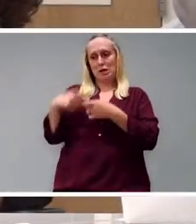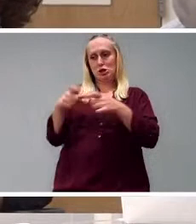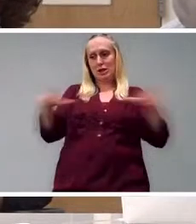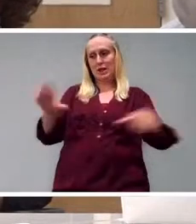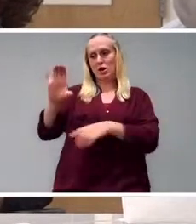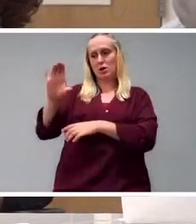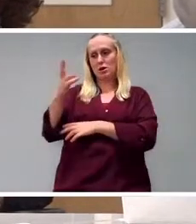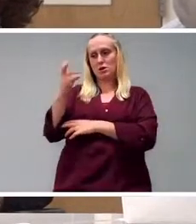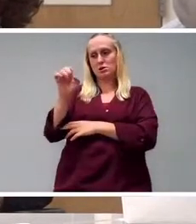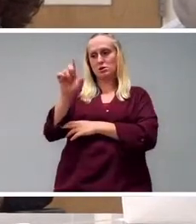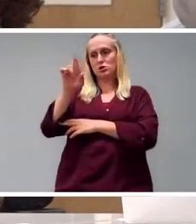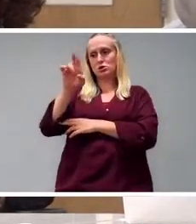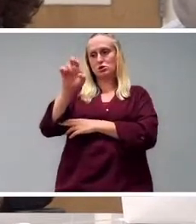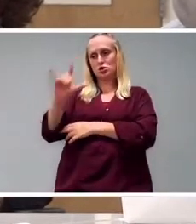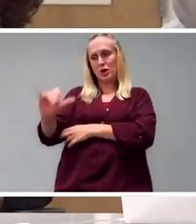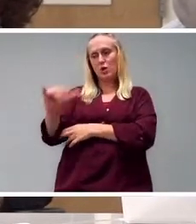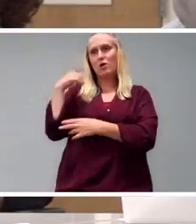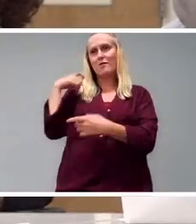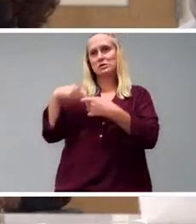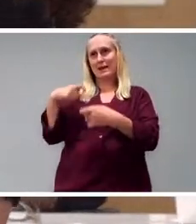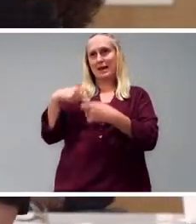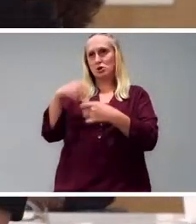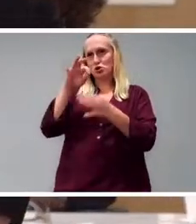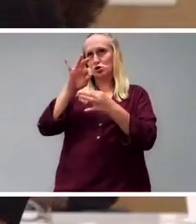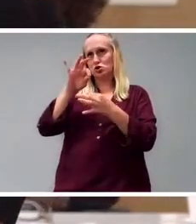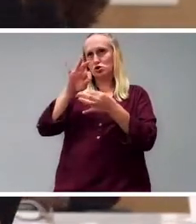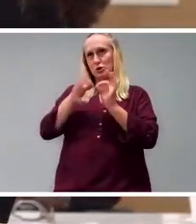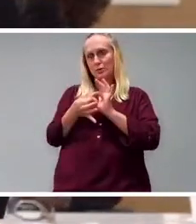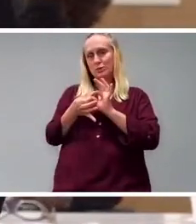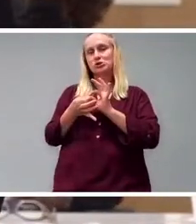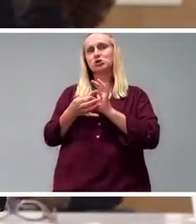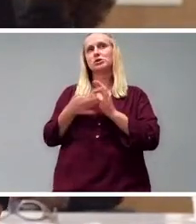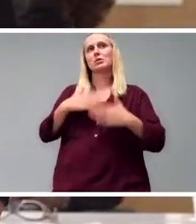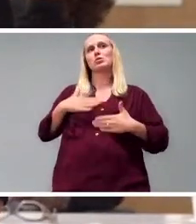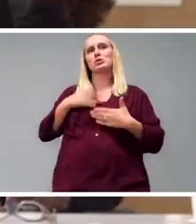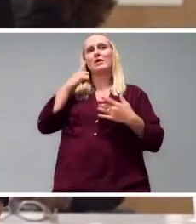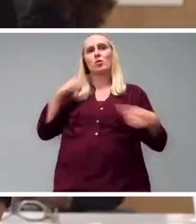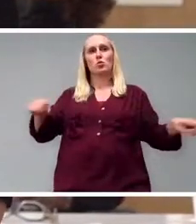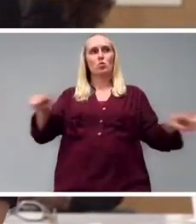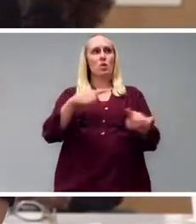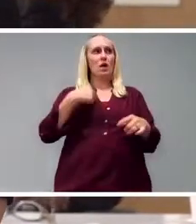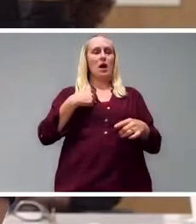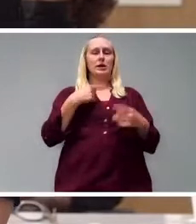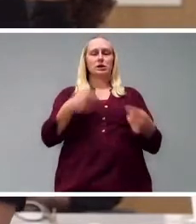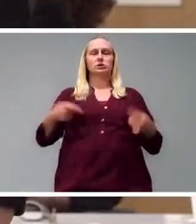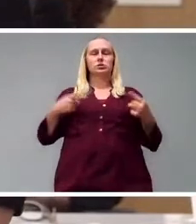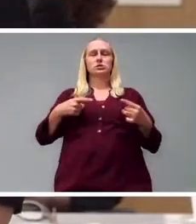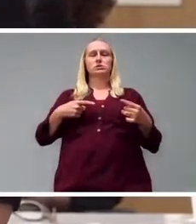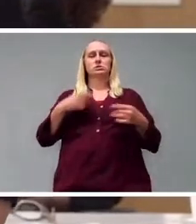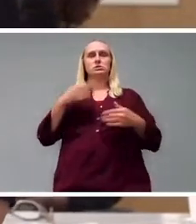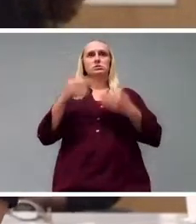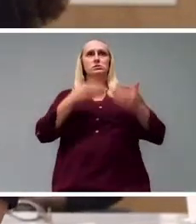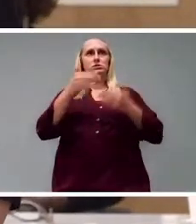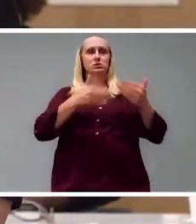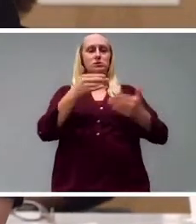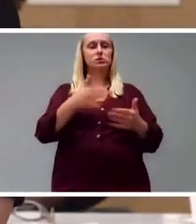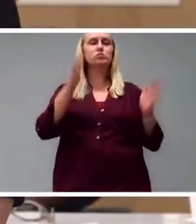our Spanish interpretation as well. Just always appreciate you guys. I had trouble following that myself, so kudos